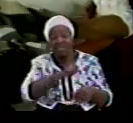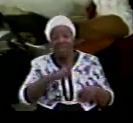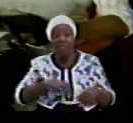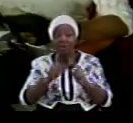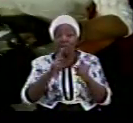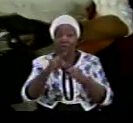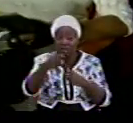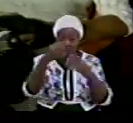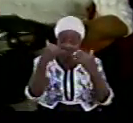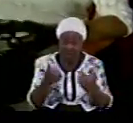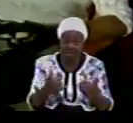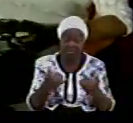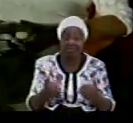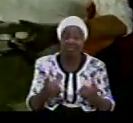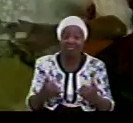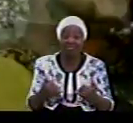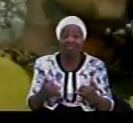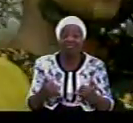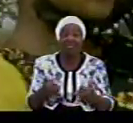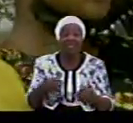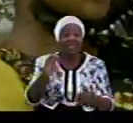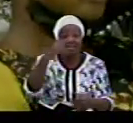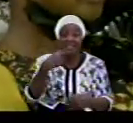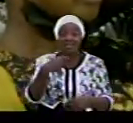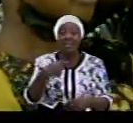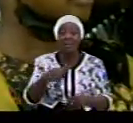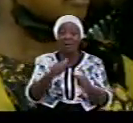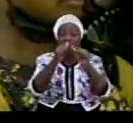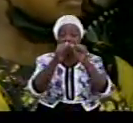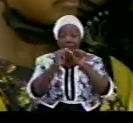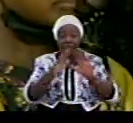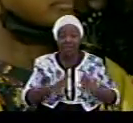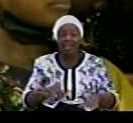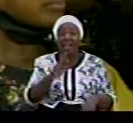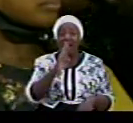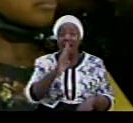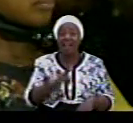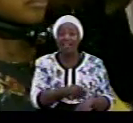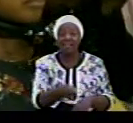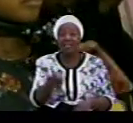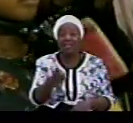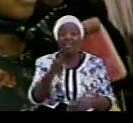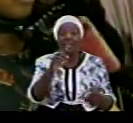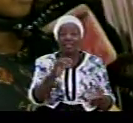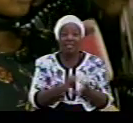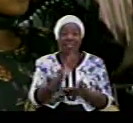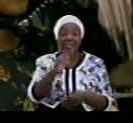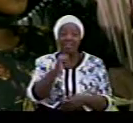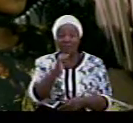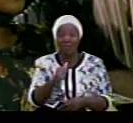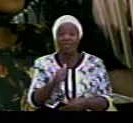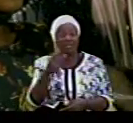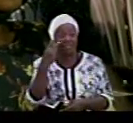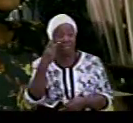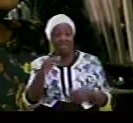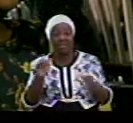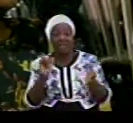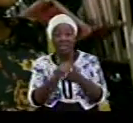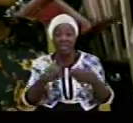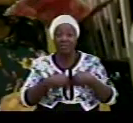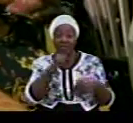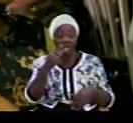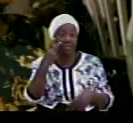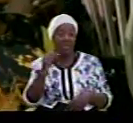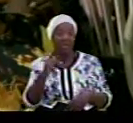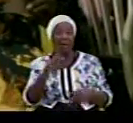now? He said, blessed are they that have not seen